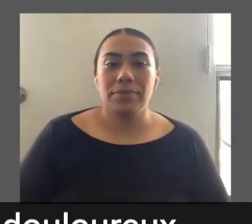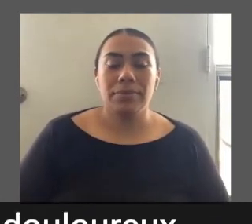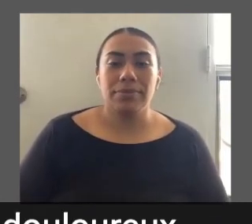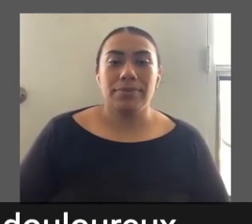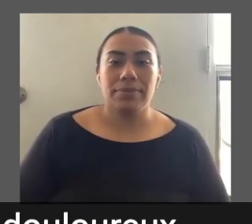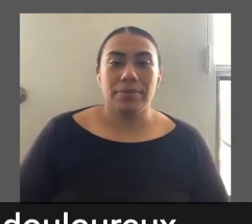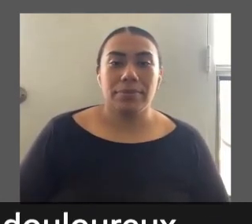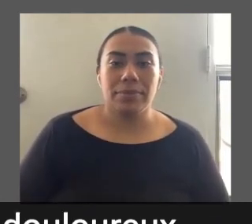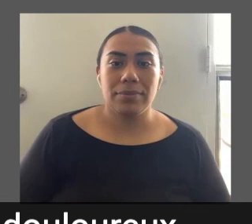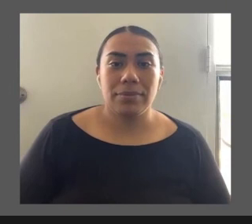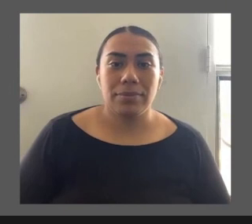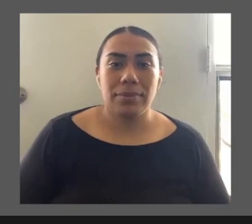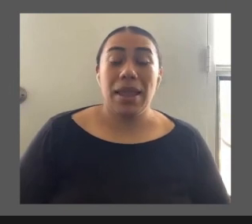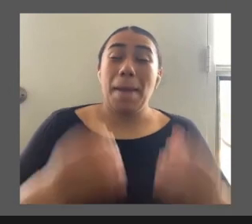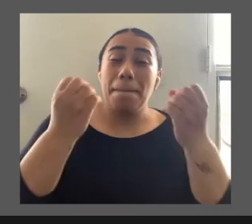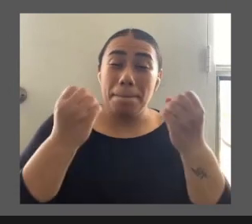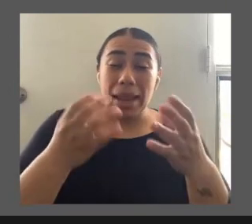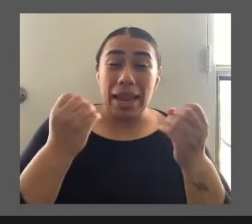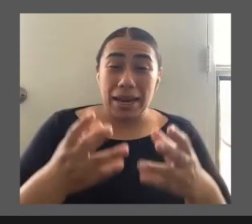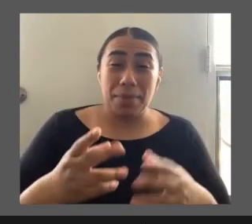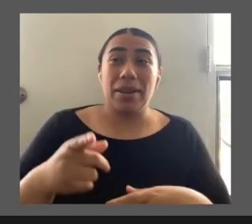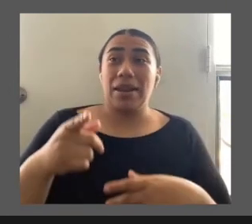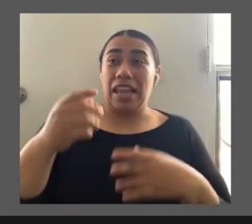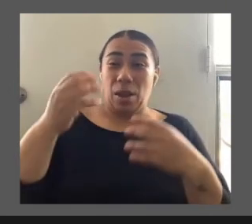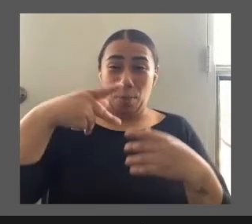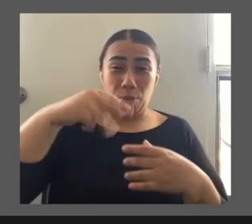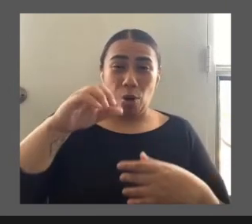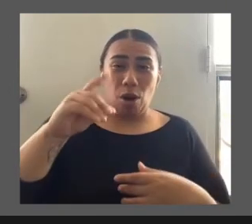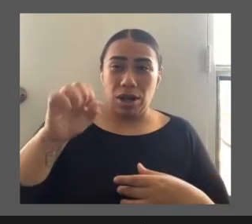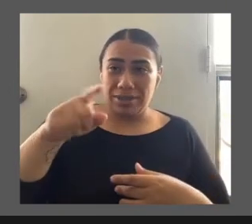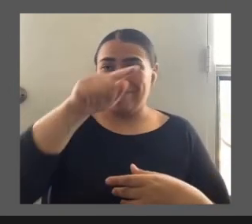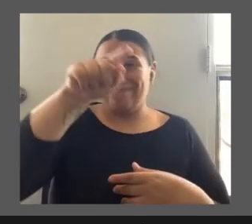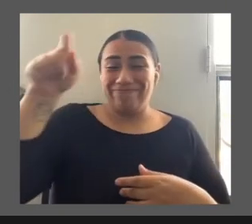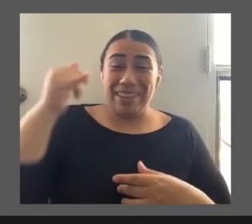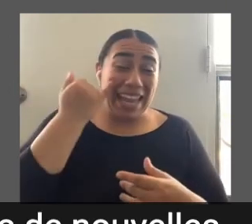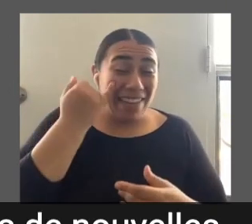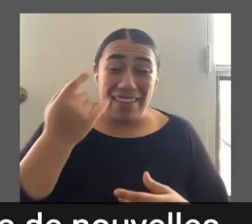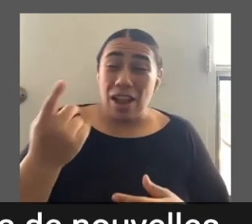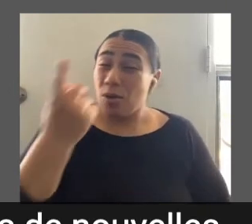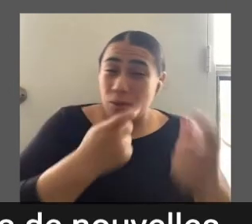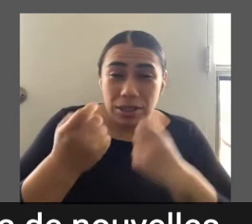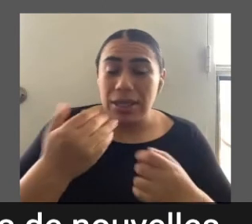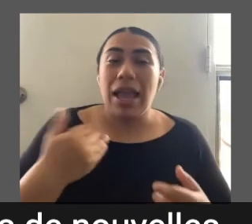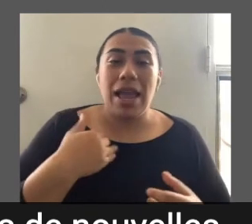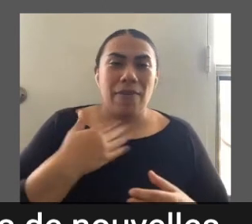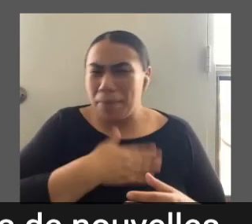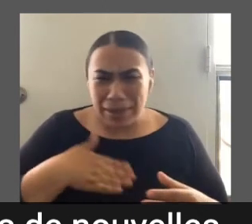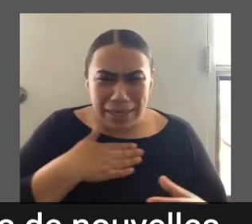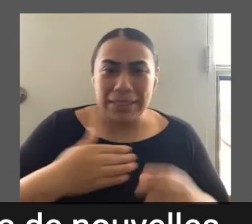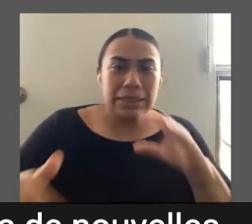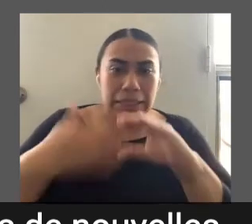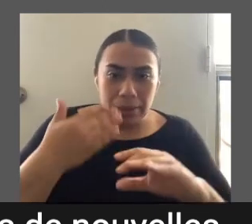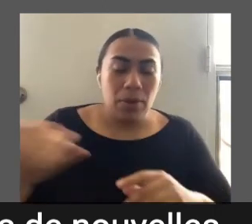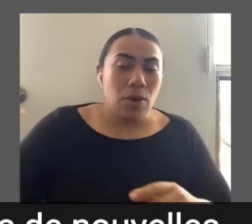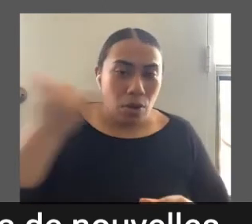pain. So as you can tell, there are many ways to tackle your symptoms. We hope we were able to share some